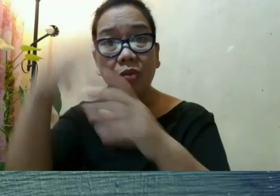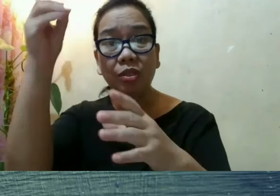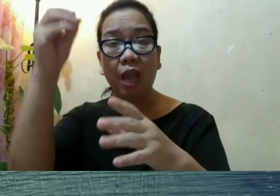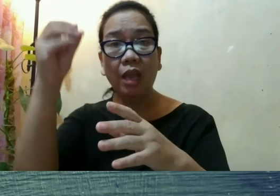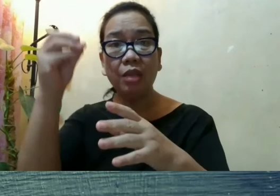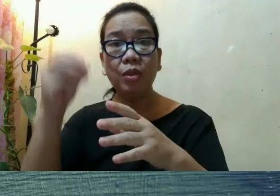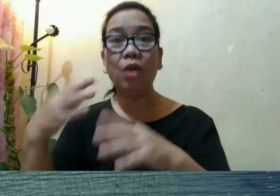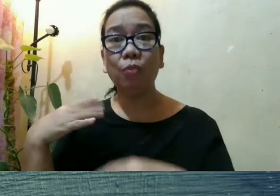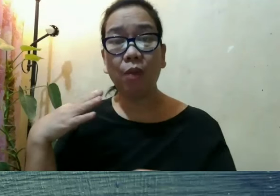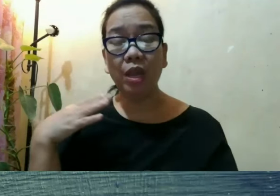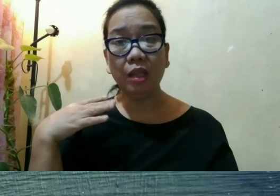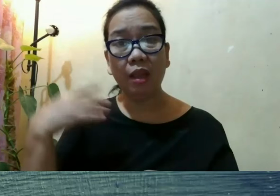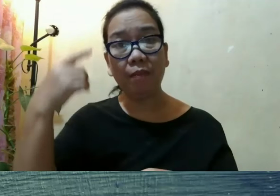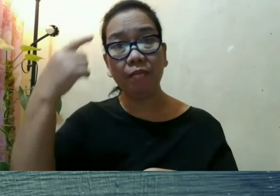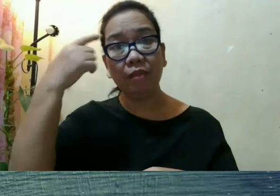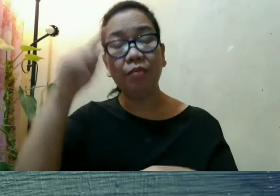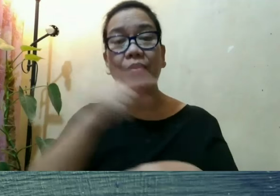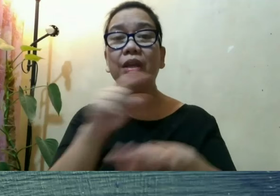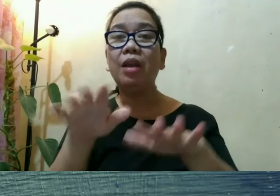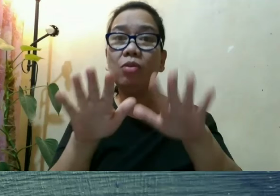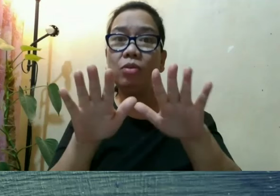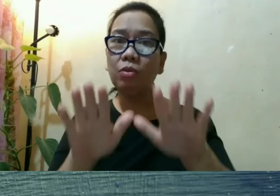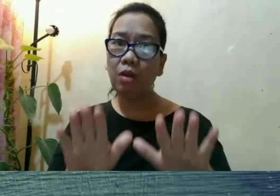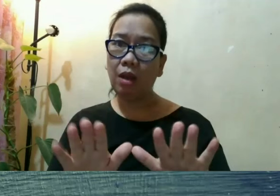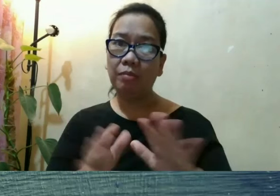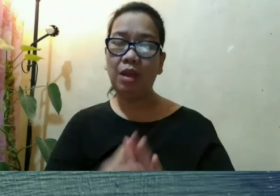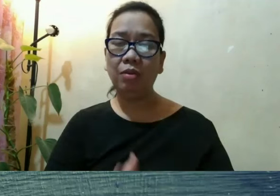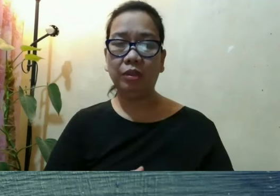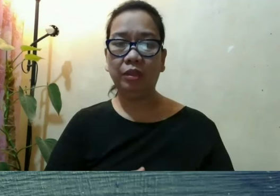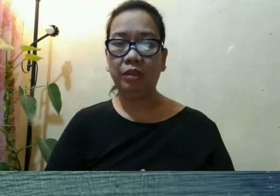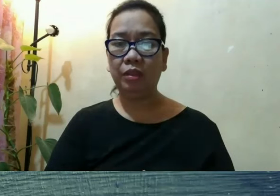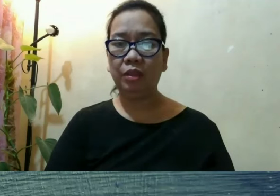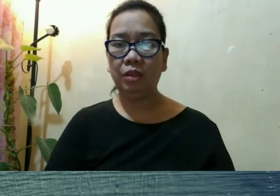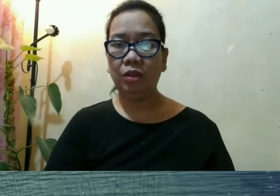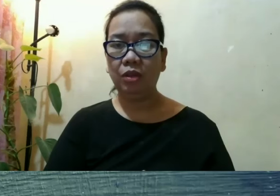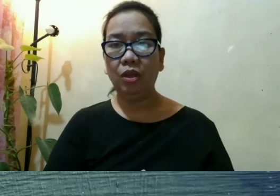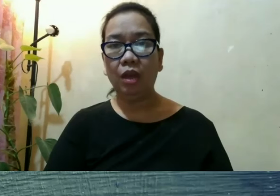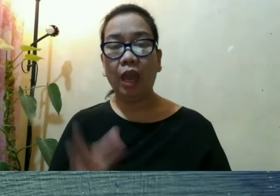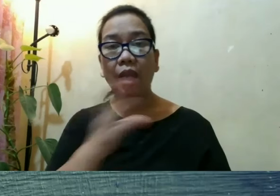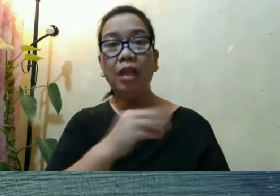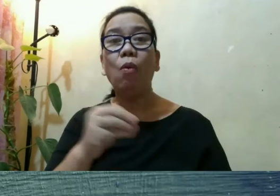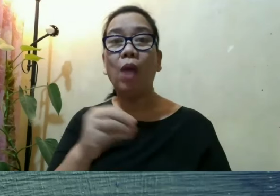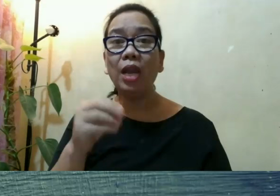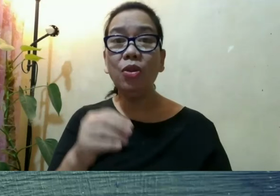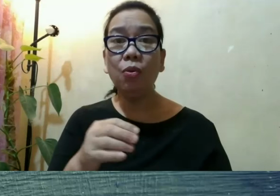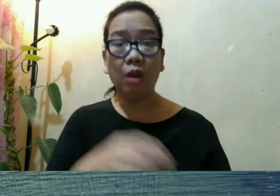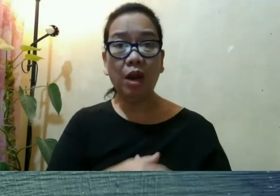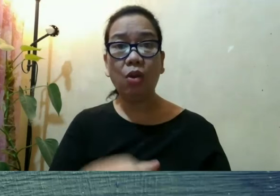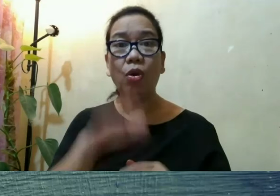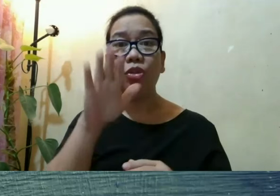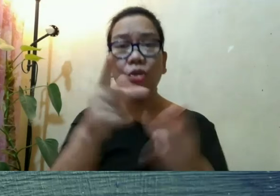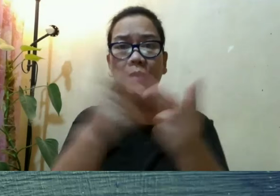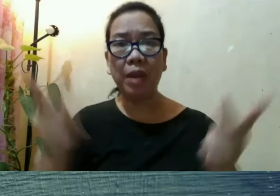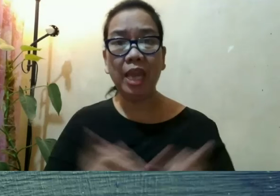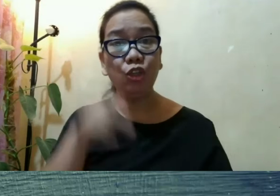run outside without waiting for the ground to calm down. And while you